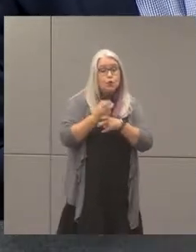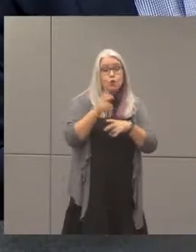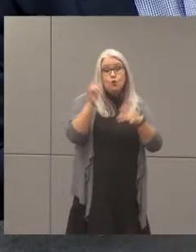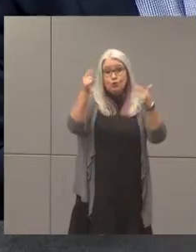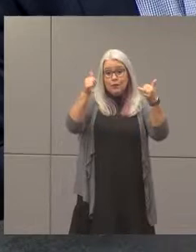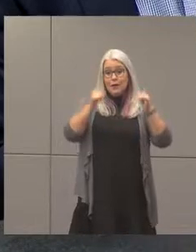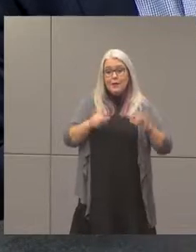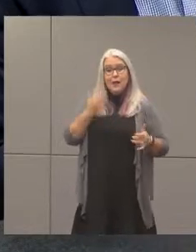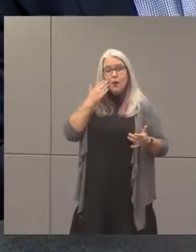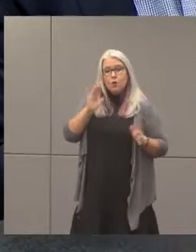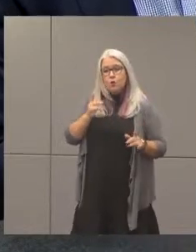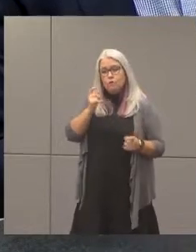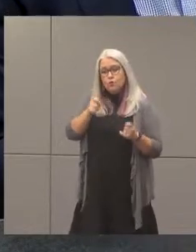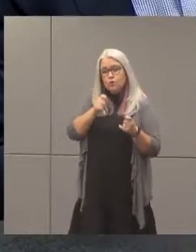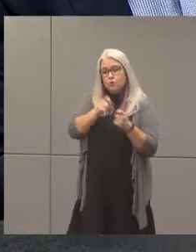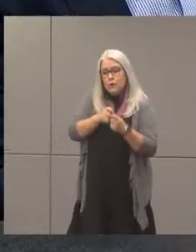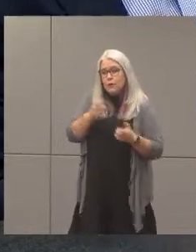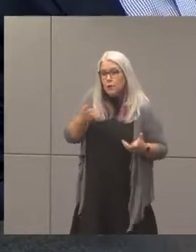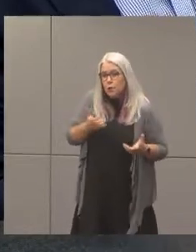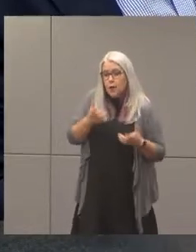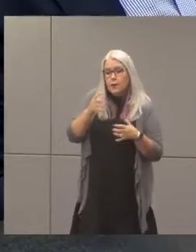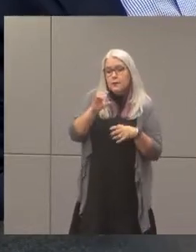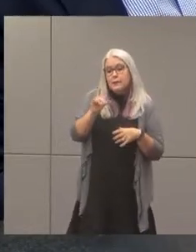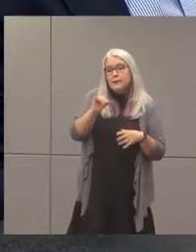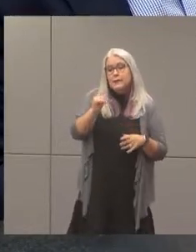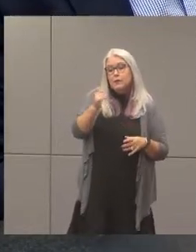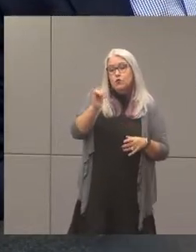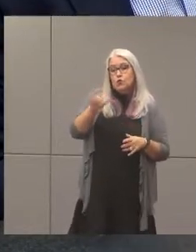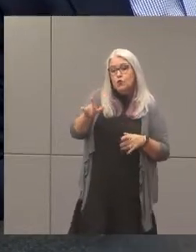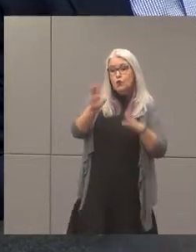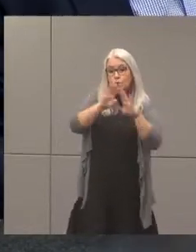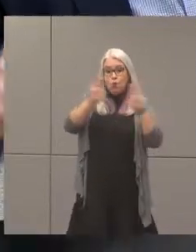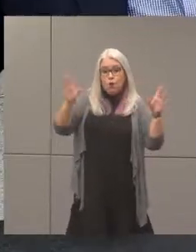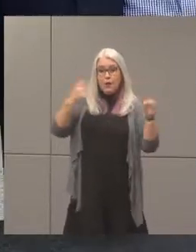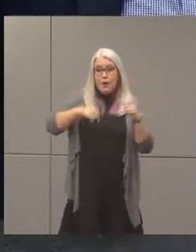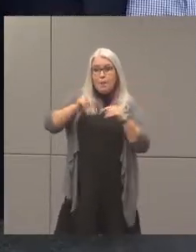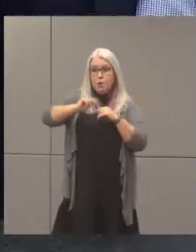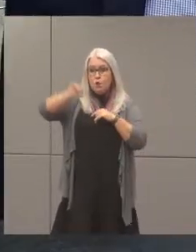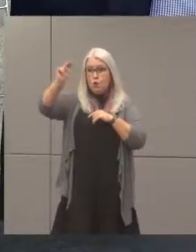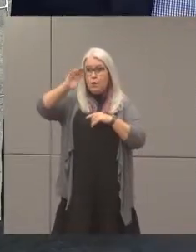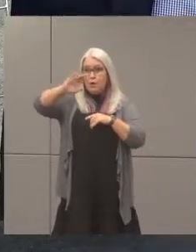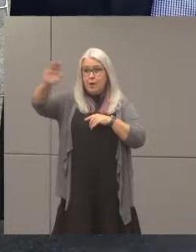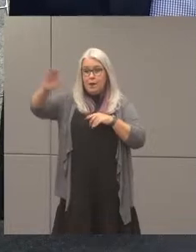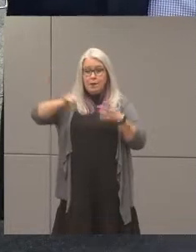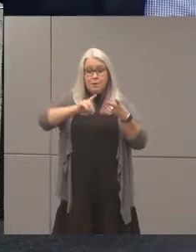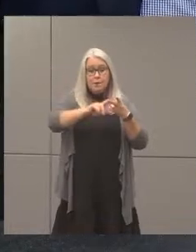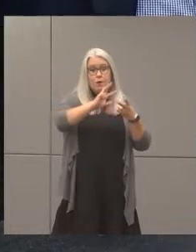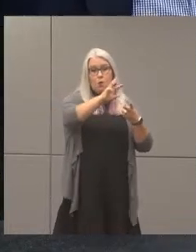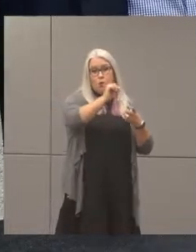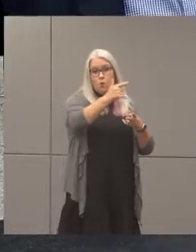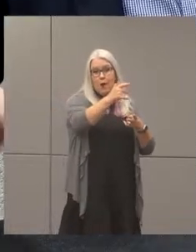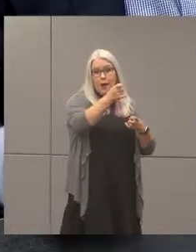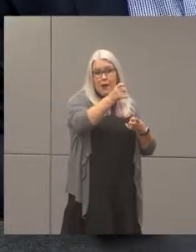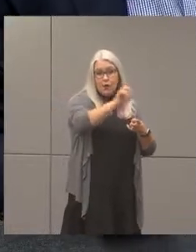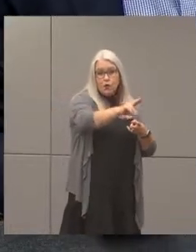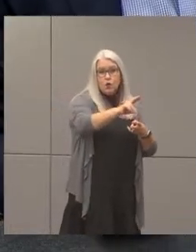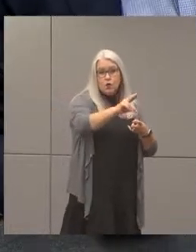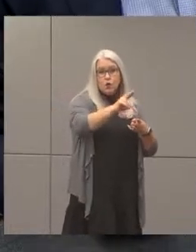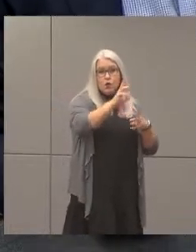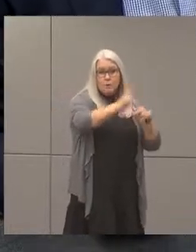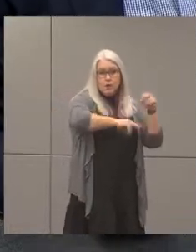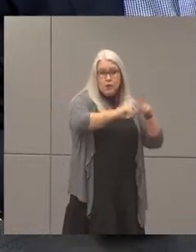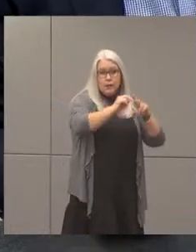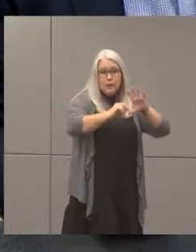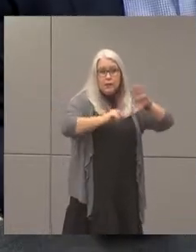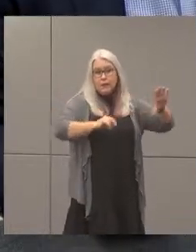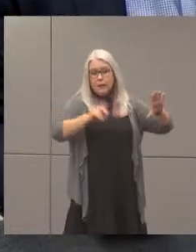on where we're at with the digital boards. You'll recall there's going to be 1 on the north end of this campus, 1 at the Wagner building for workforce, and then 1 at